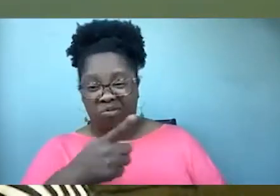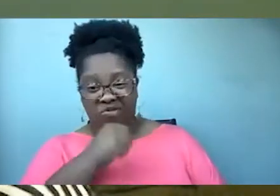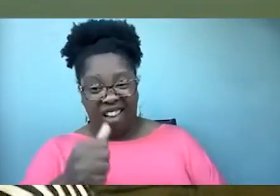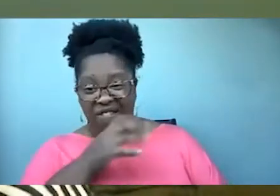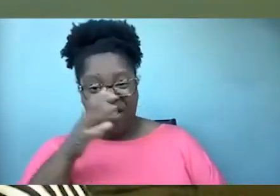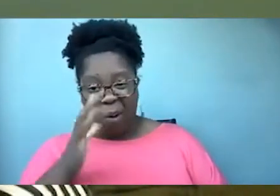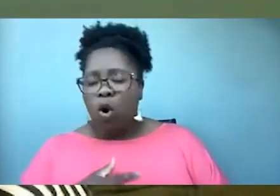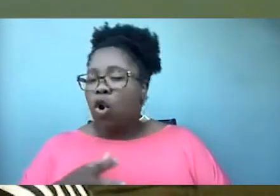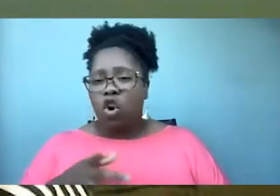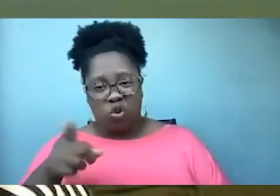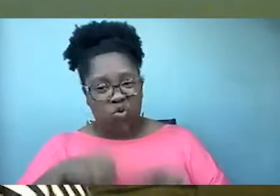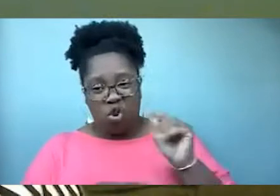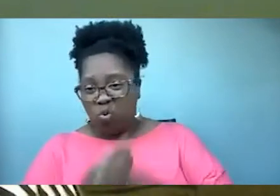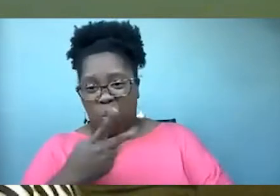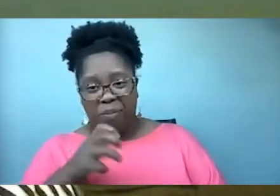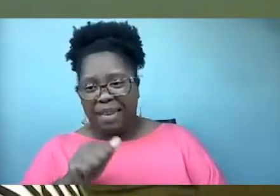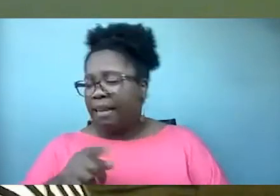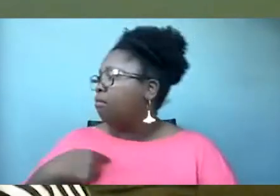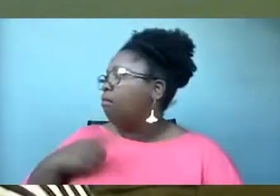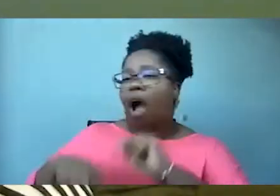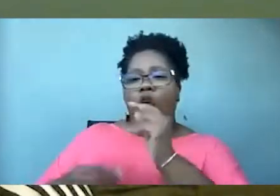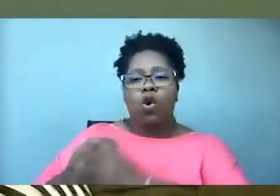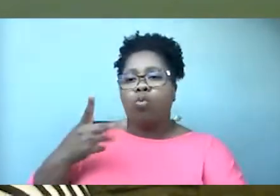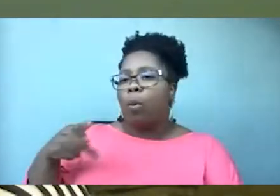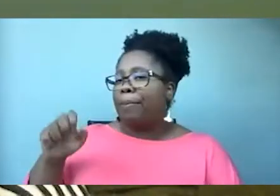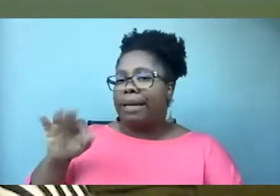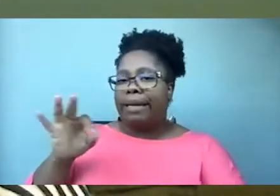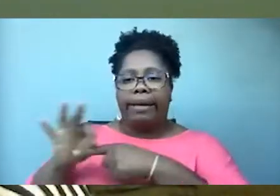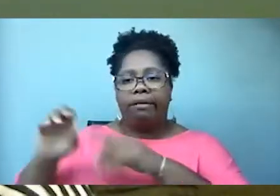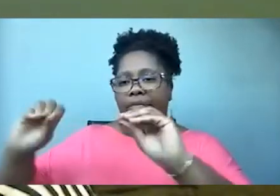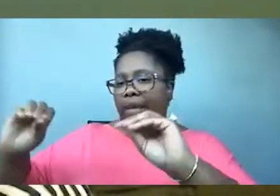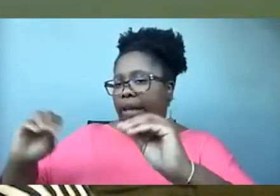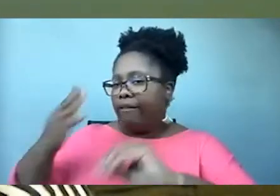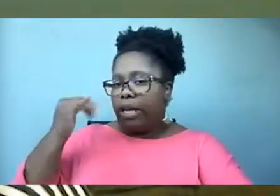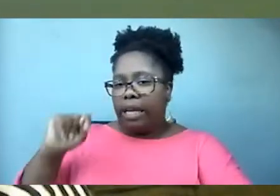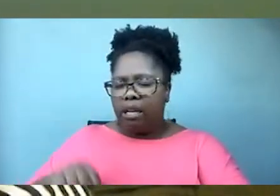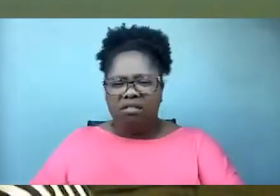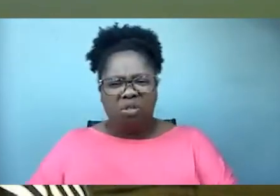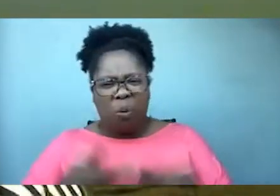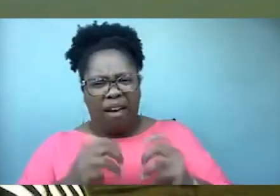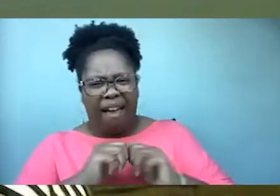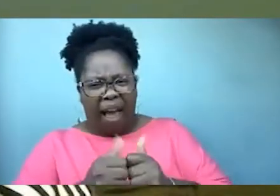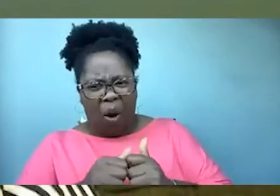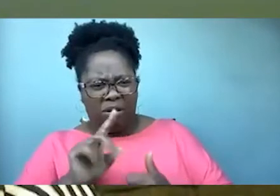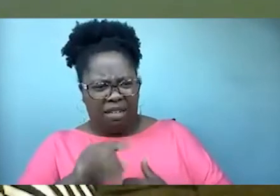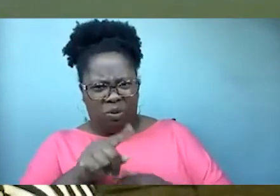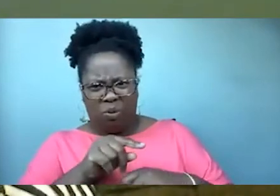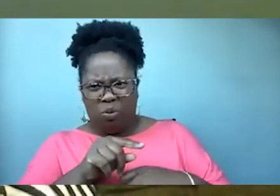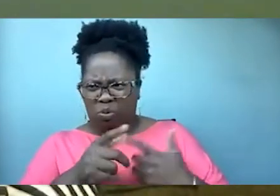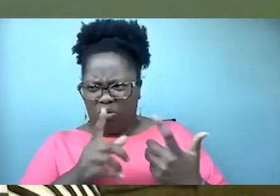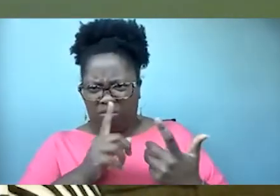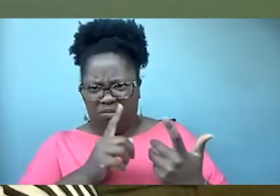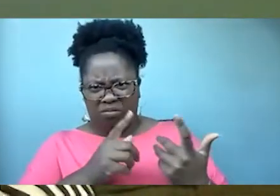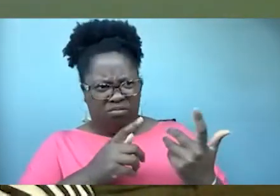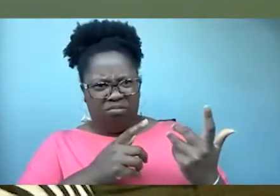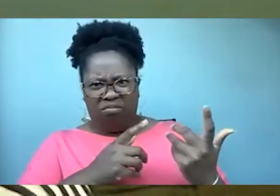to being able to create this movement around urban farming, this ecosystem? What did you have that was